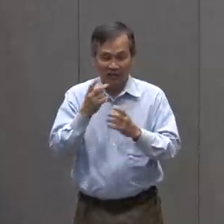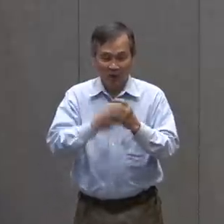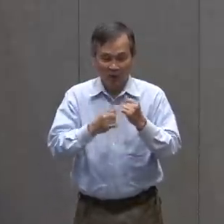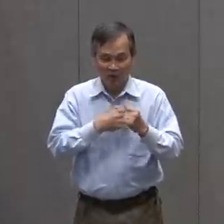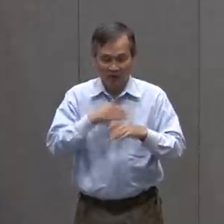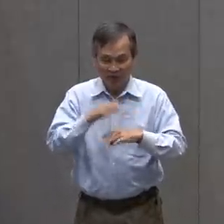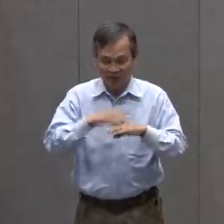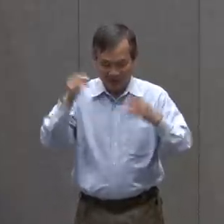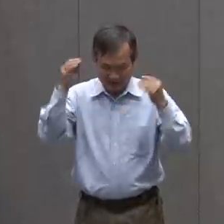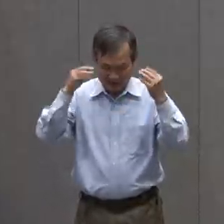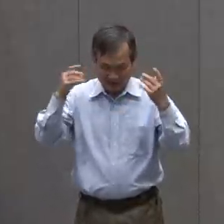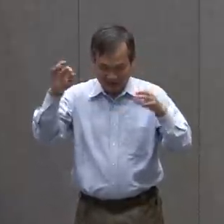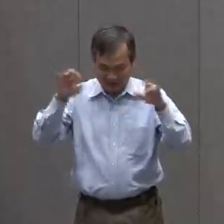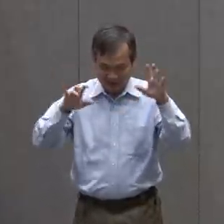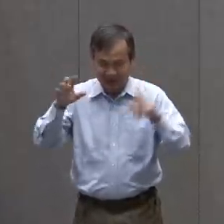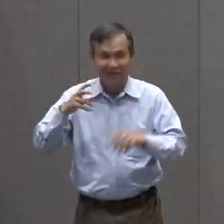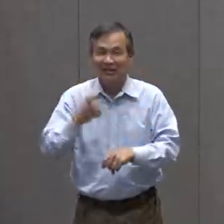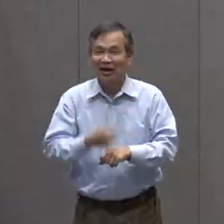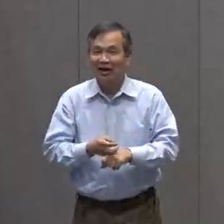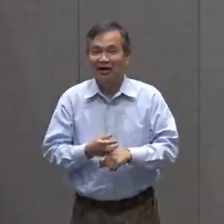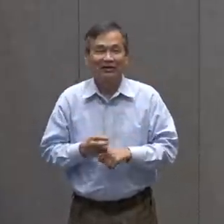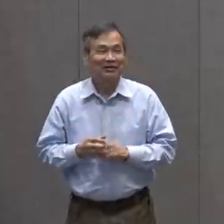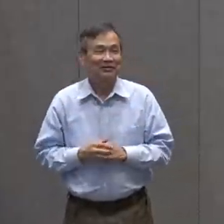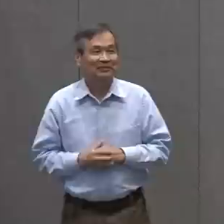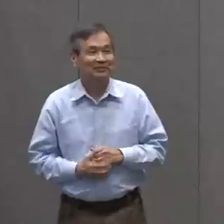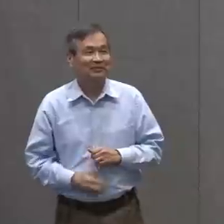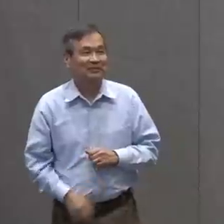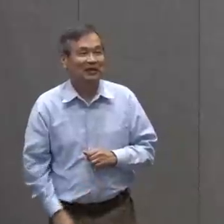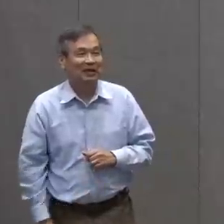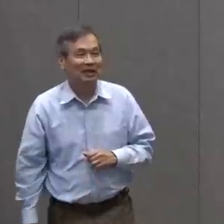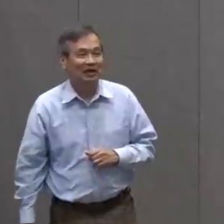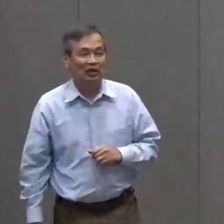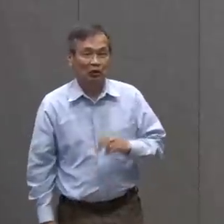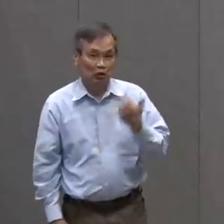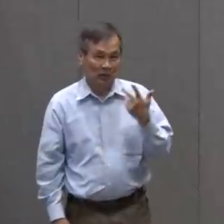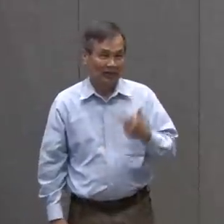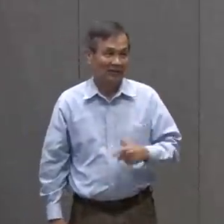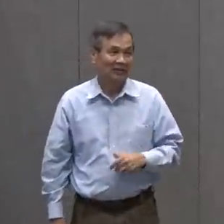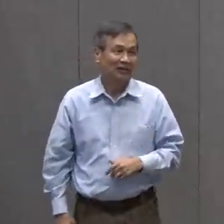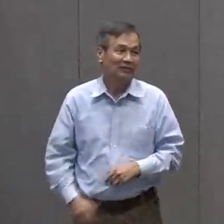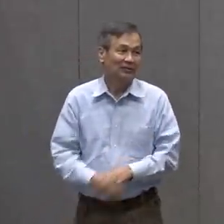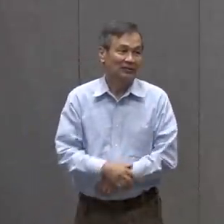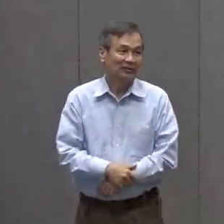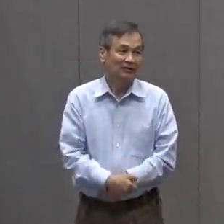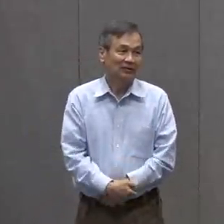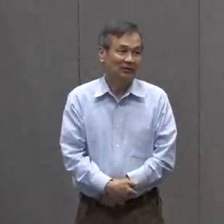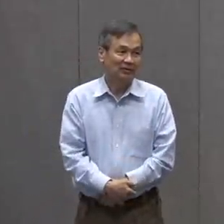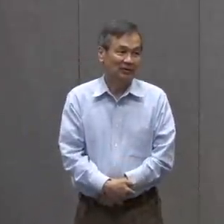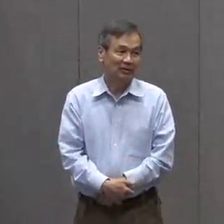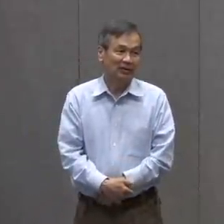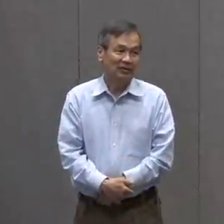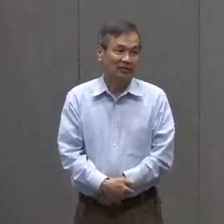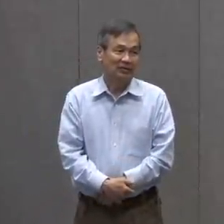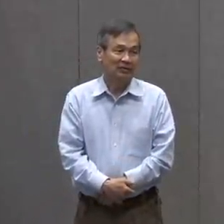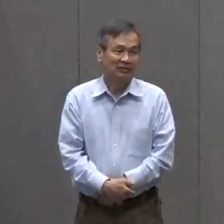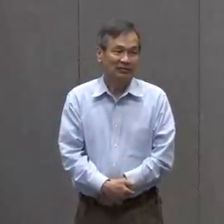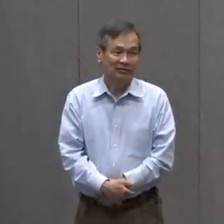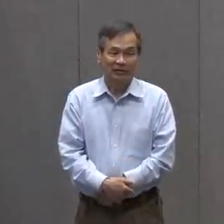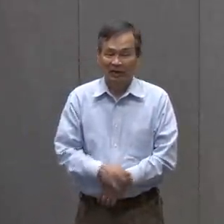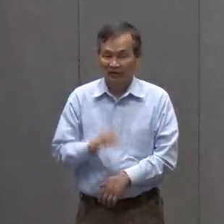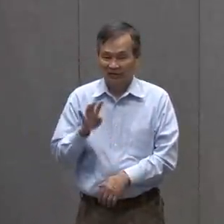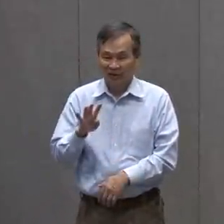finger moving and my other thing. I'm going to have to find a different way. So I rolled a 3. So I will continue counting. So I